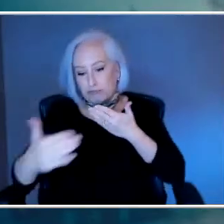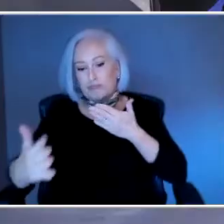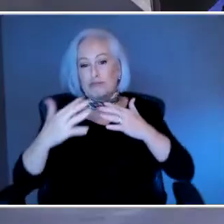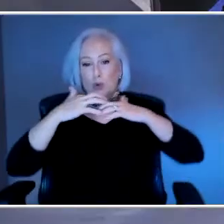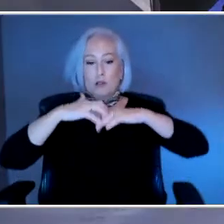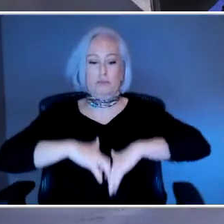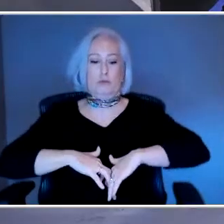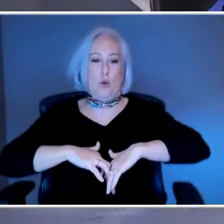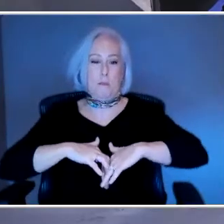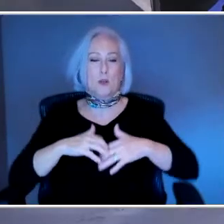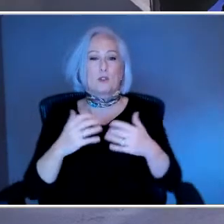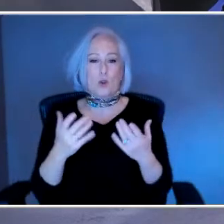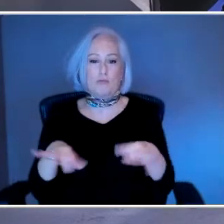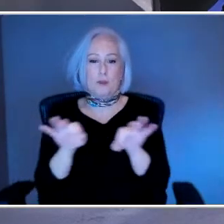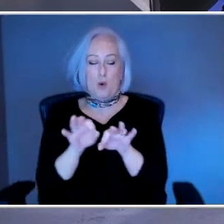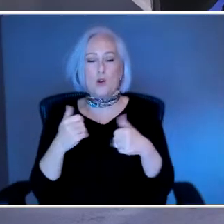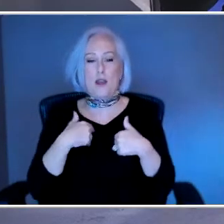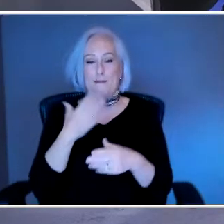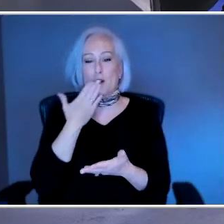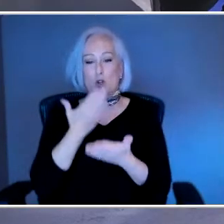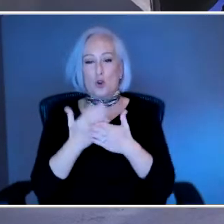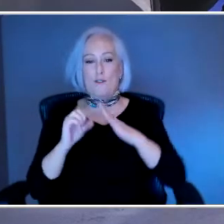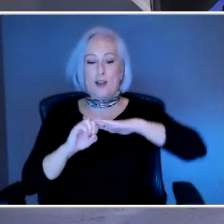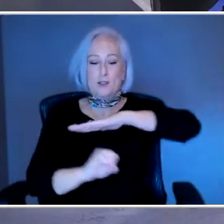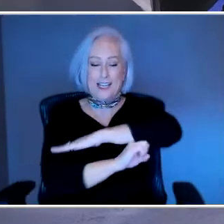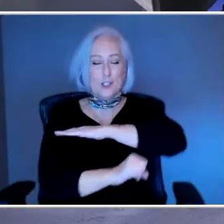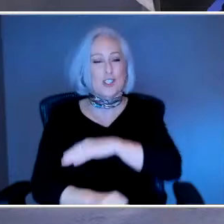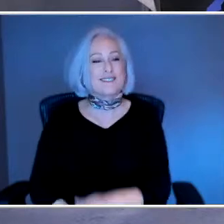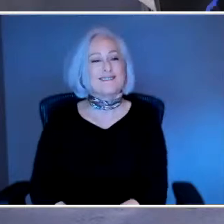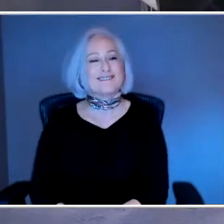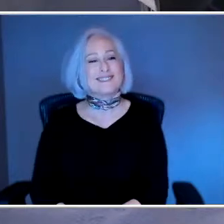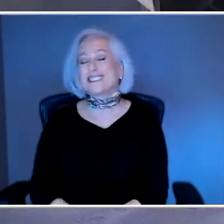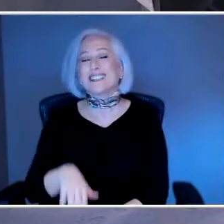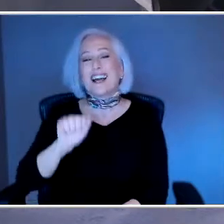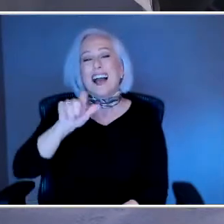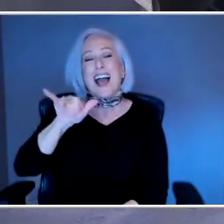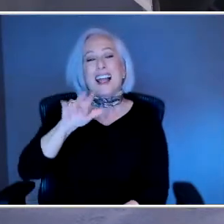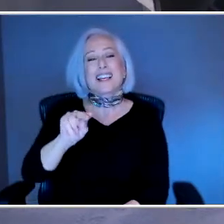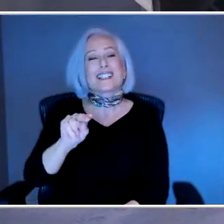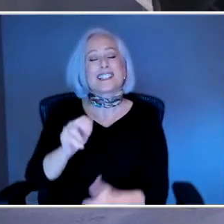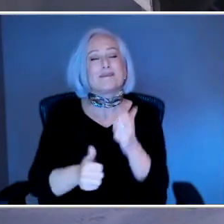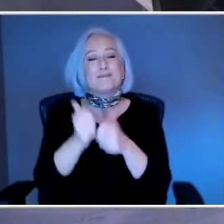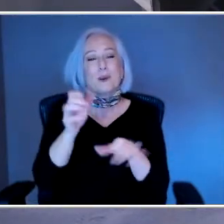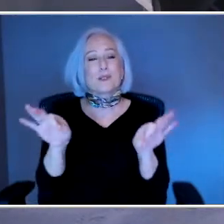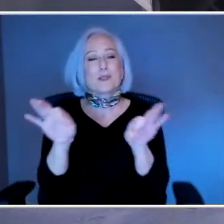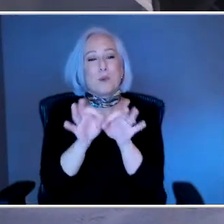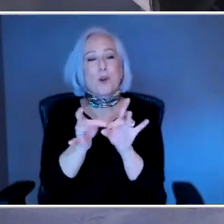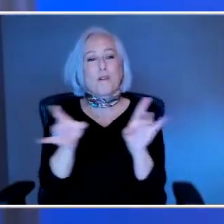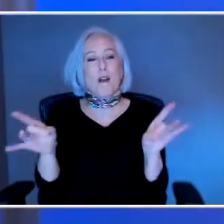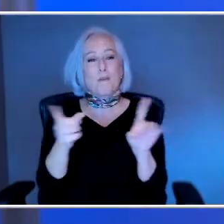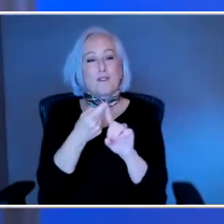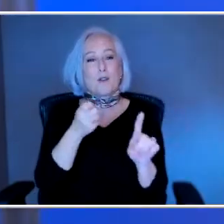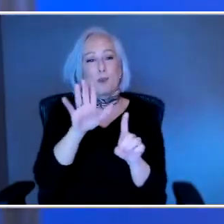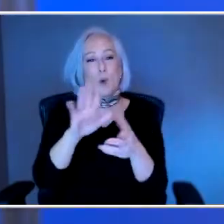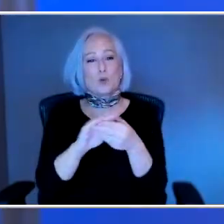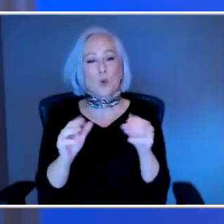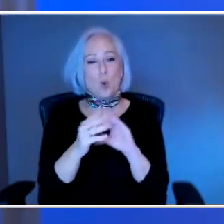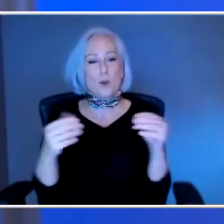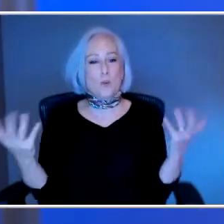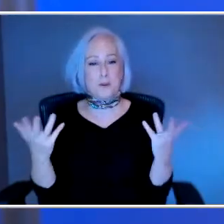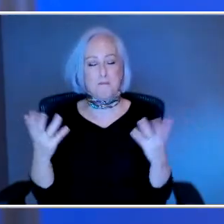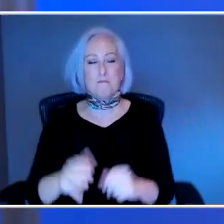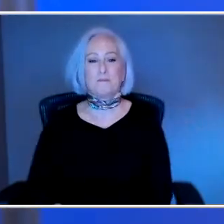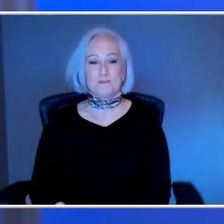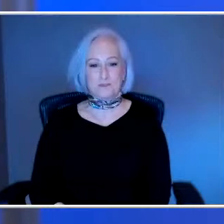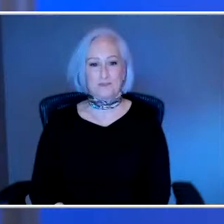well. Such important information today. Allison, I'll let you wrap it up. What's the biggest takeaway from your personal story? If you get